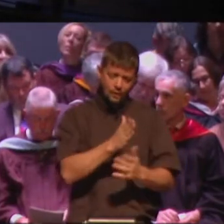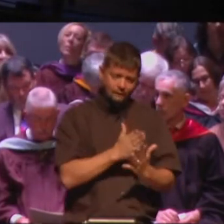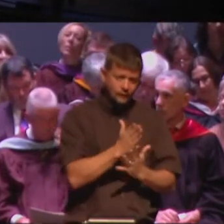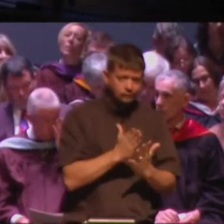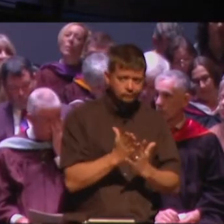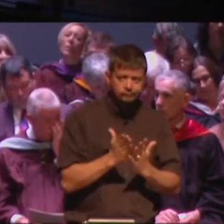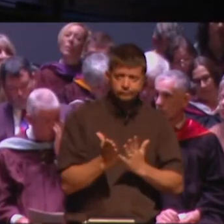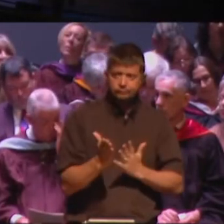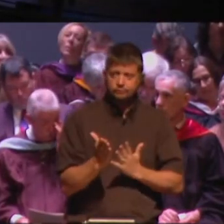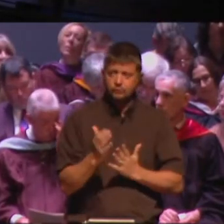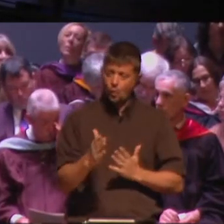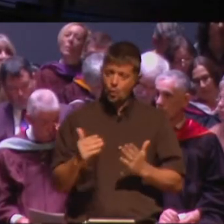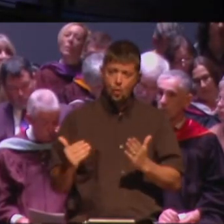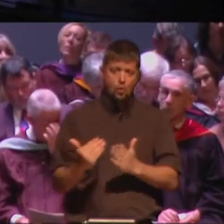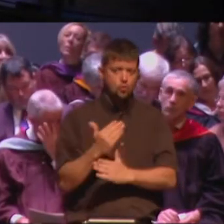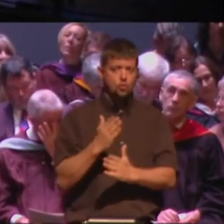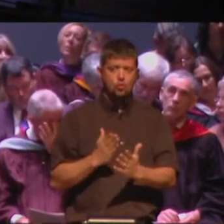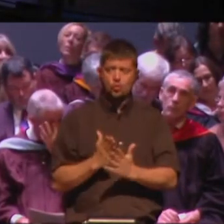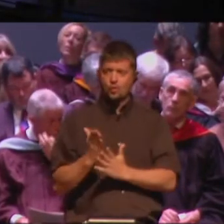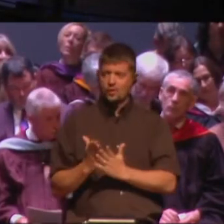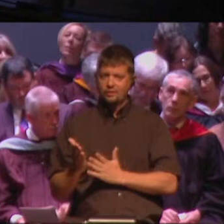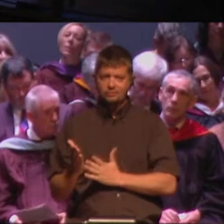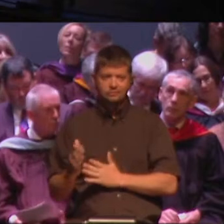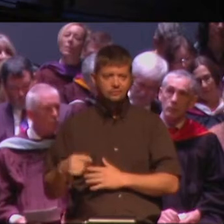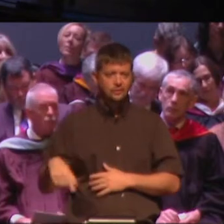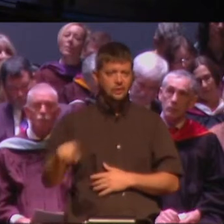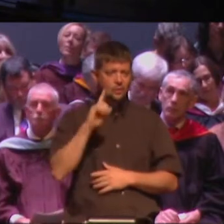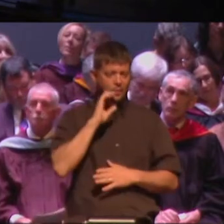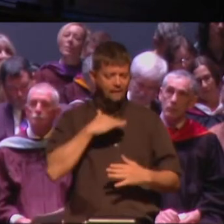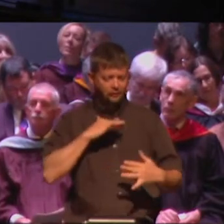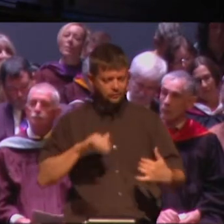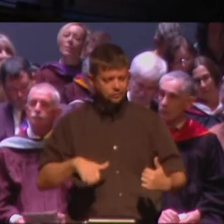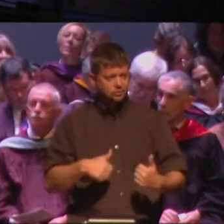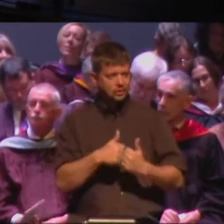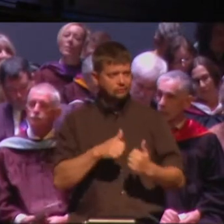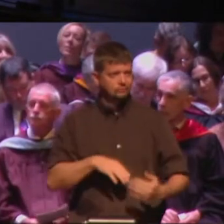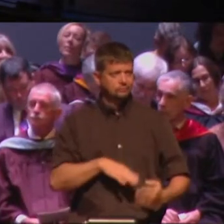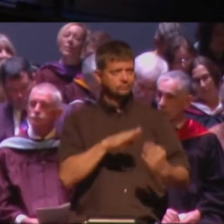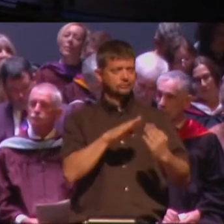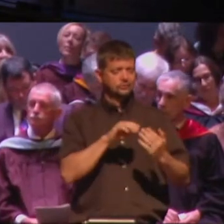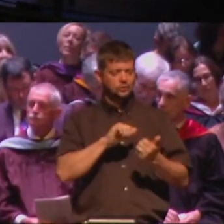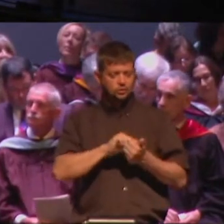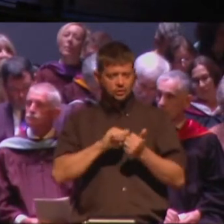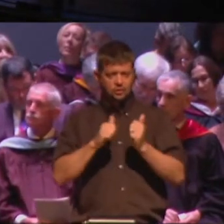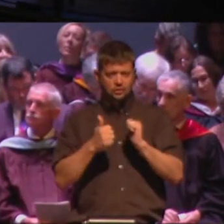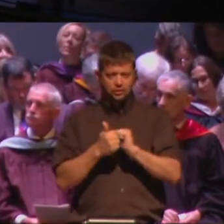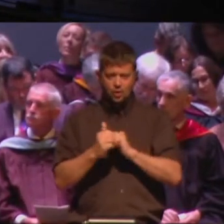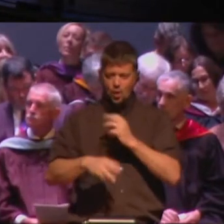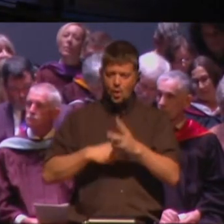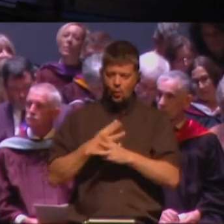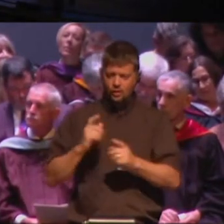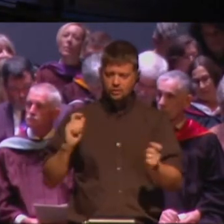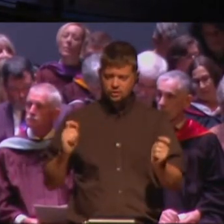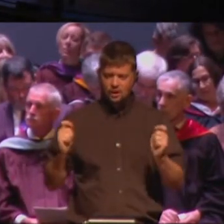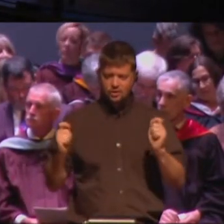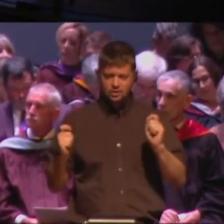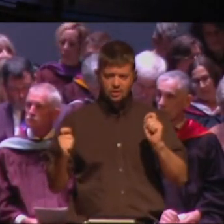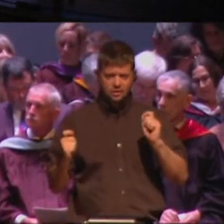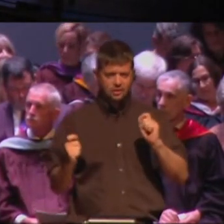begin employment in a new career, you will be faced with the challenge of adjusting to a constantly changing world in this